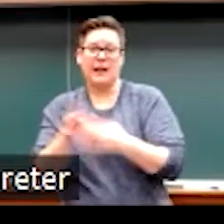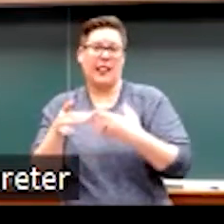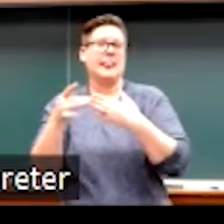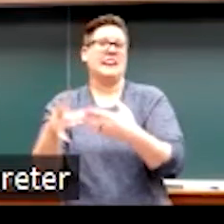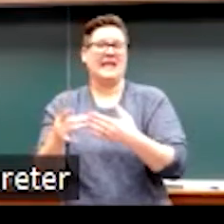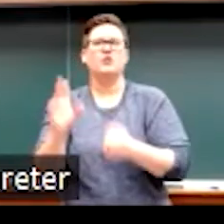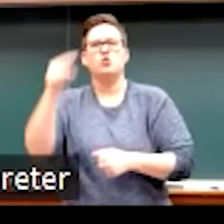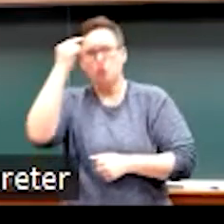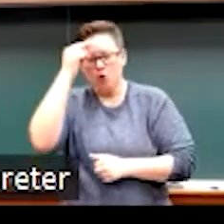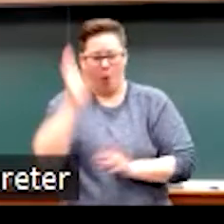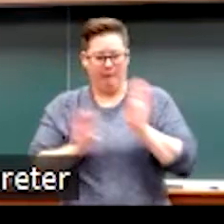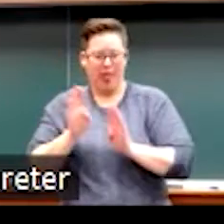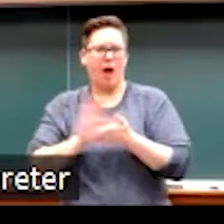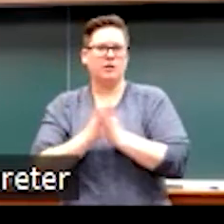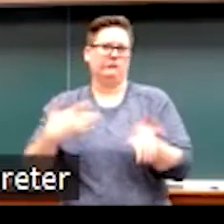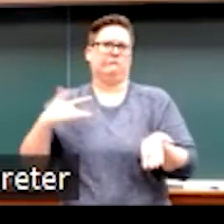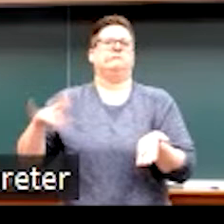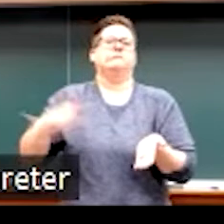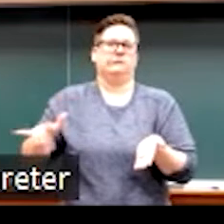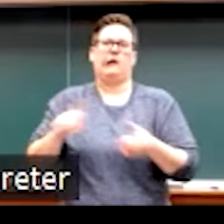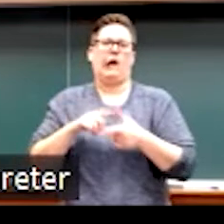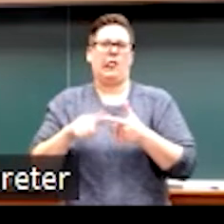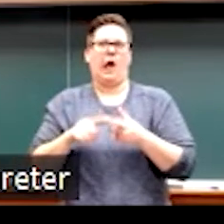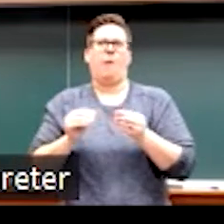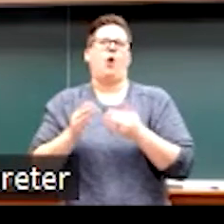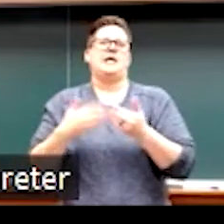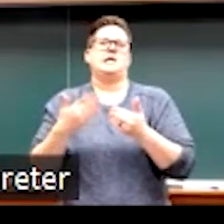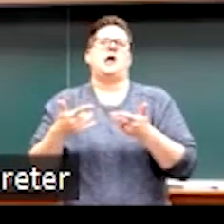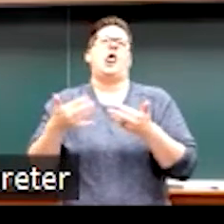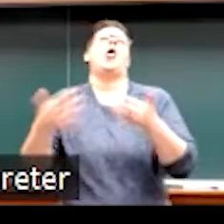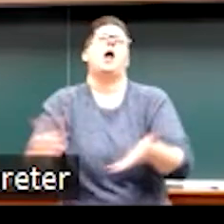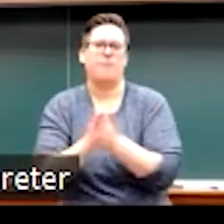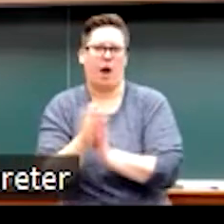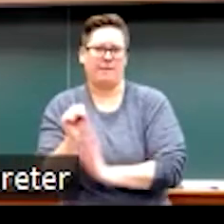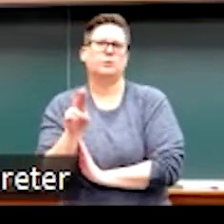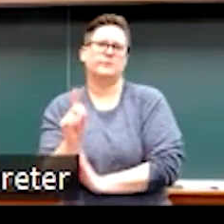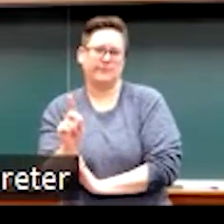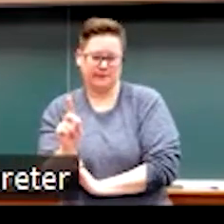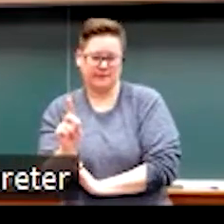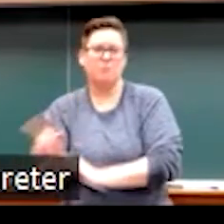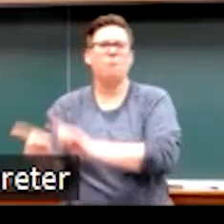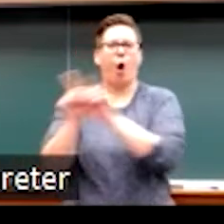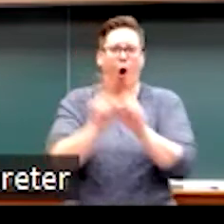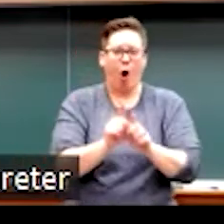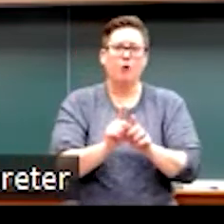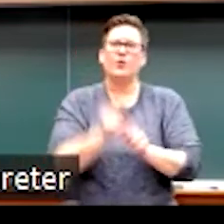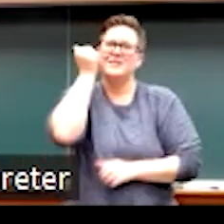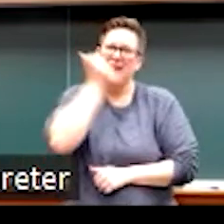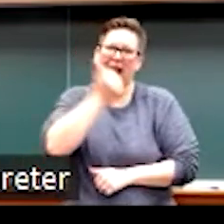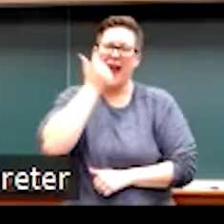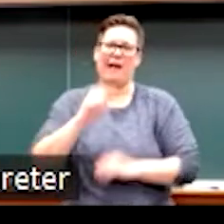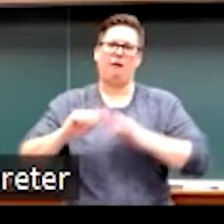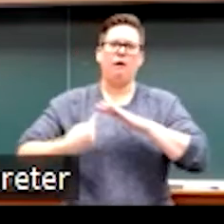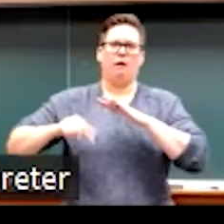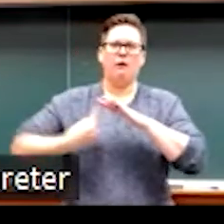to neurobiological vulnerabilities that lend themselves to substance use disorder, but also the accumulation of daily slights